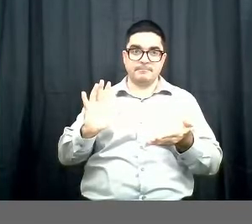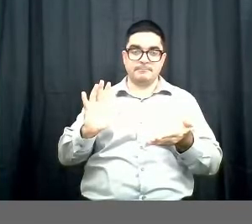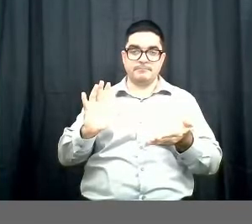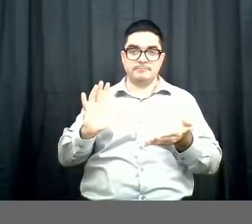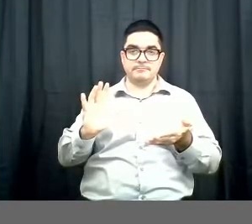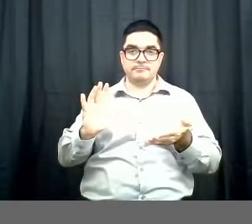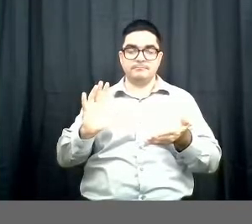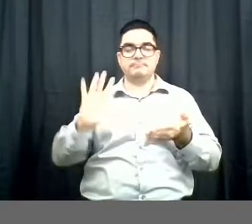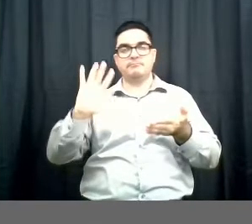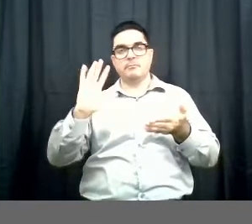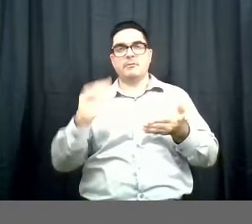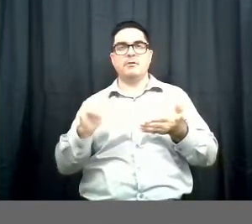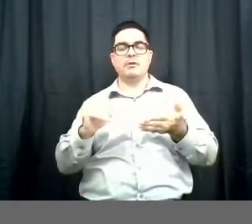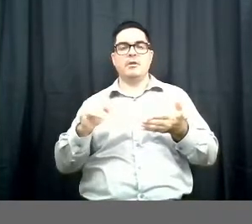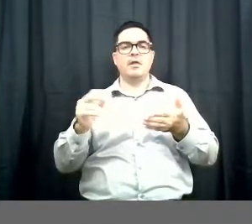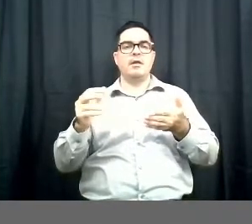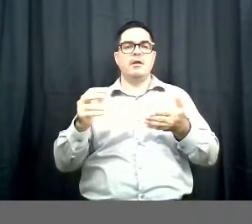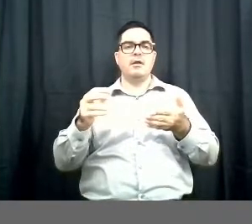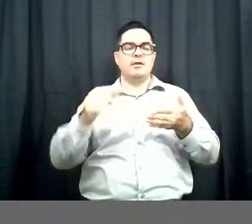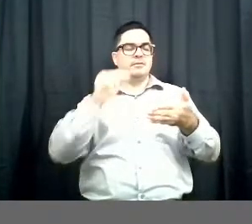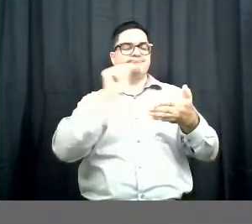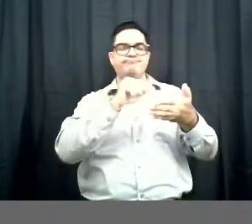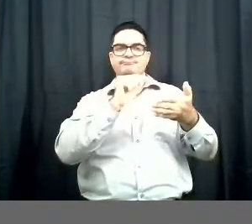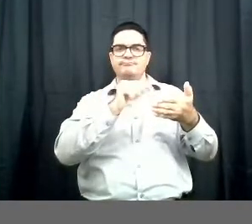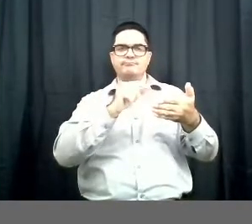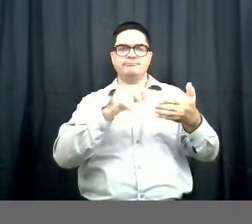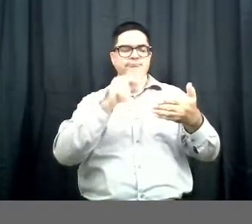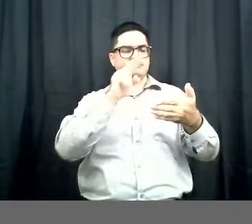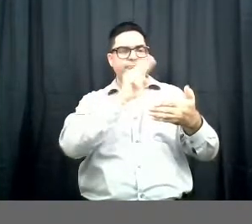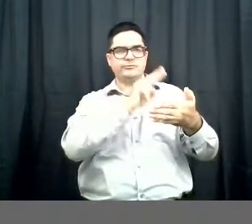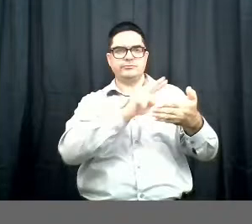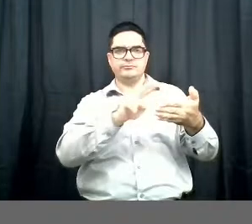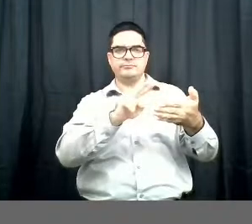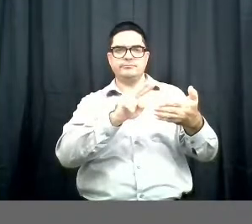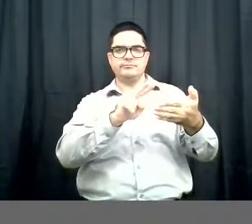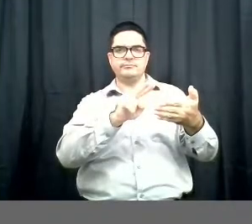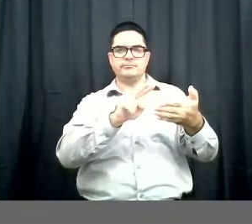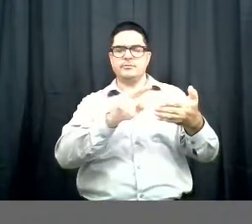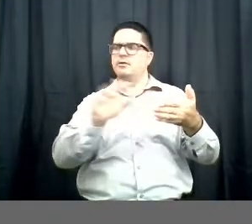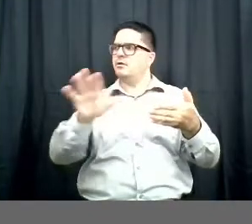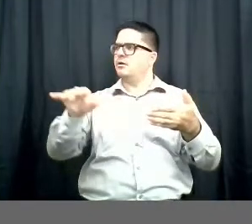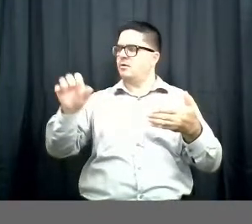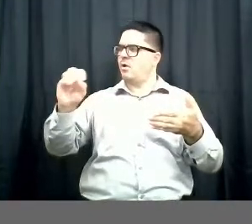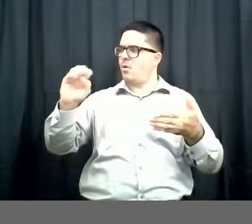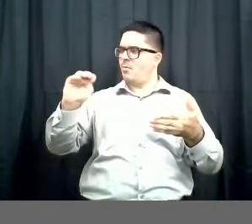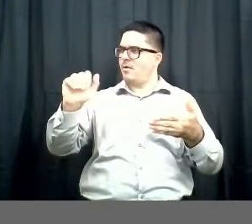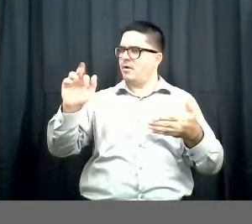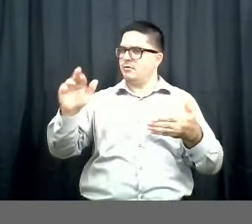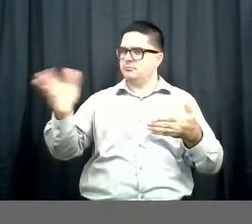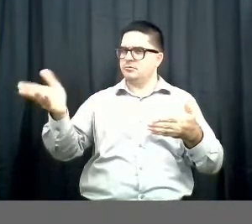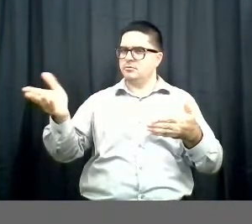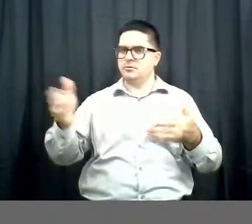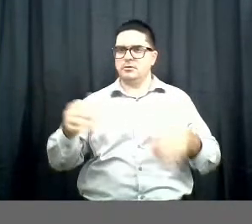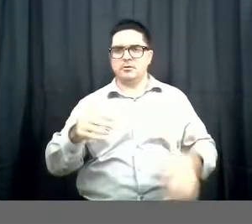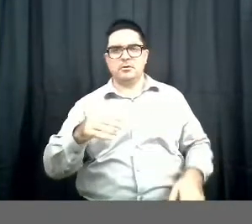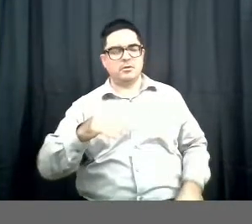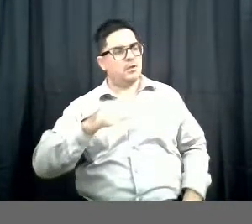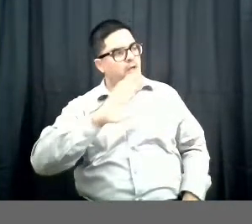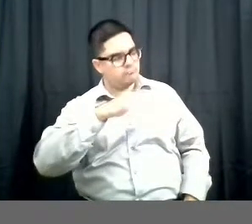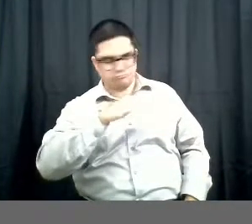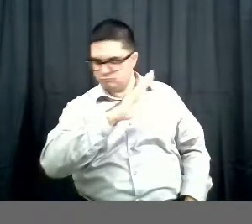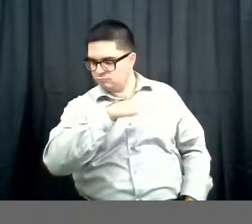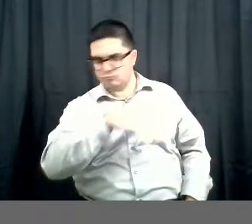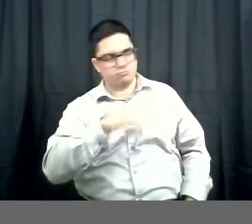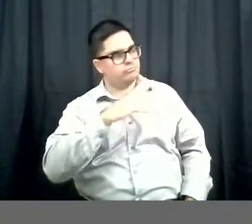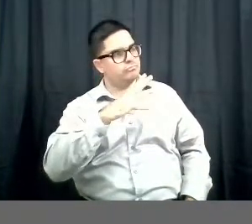And as a result of this letter, Omar, I'm sorry. No, okay. Please go ahead, Natalie. No objection from my